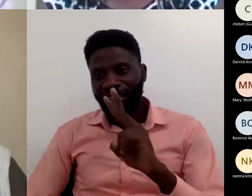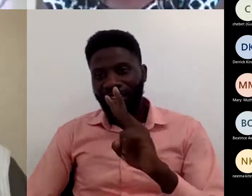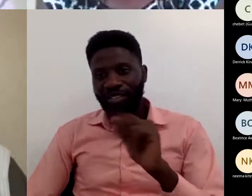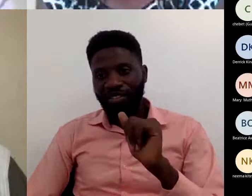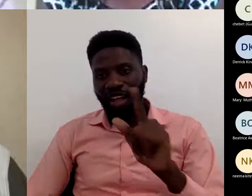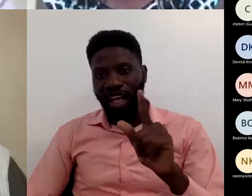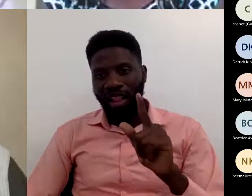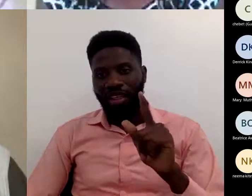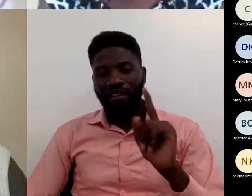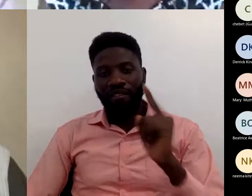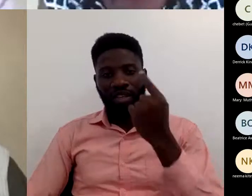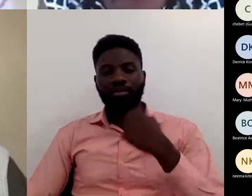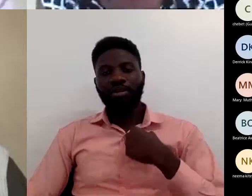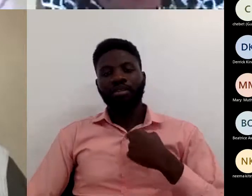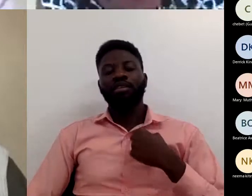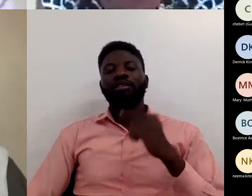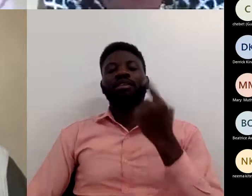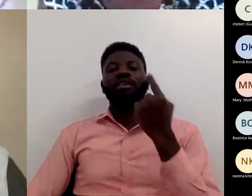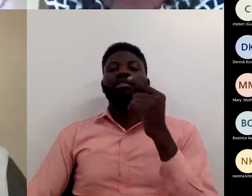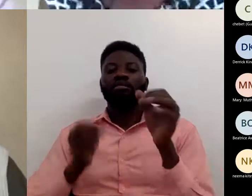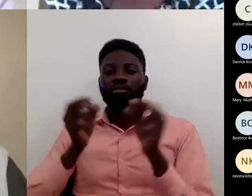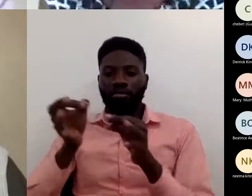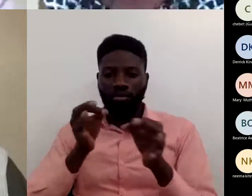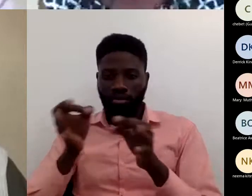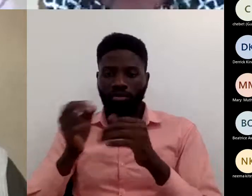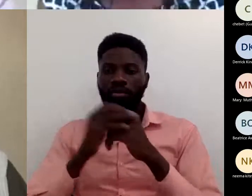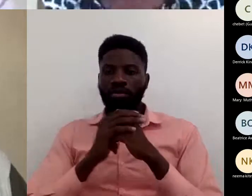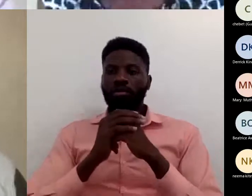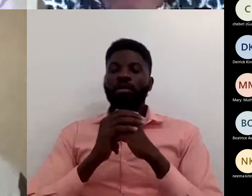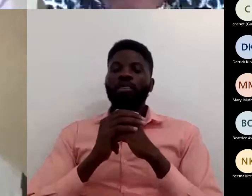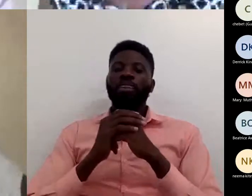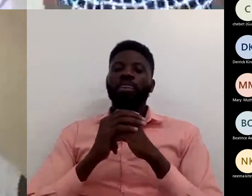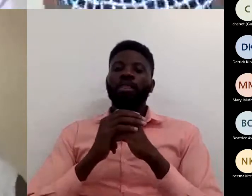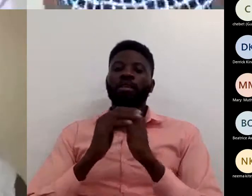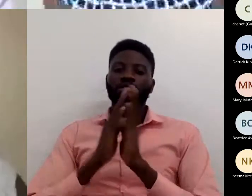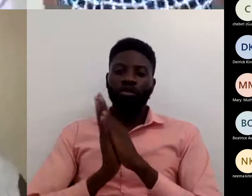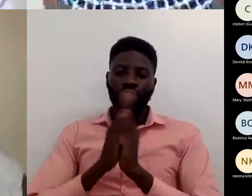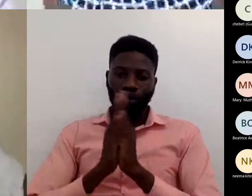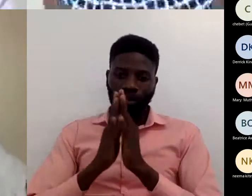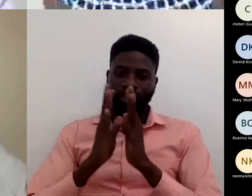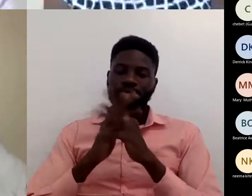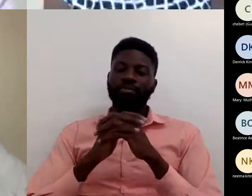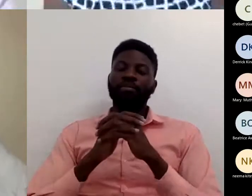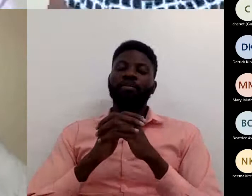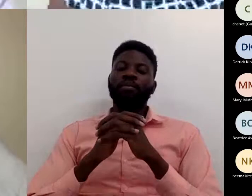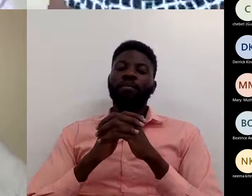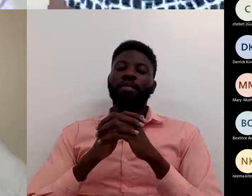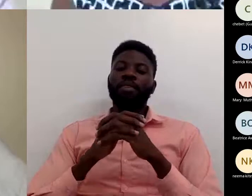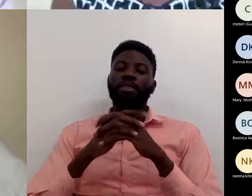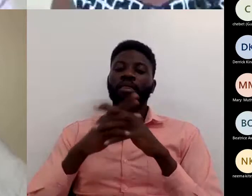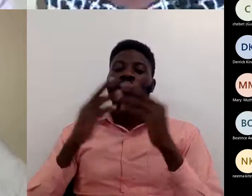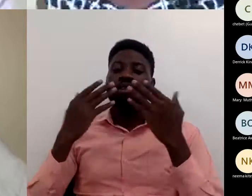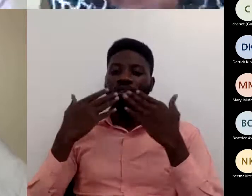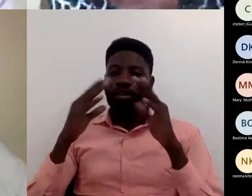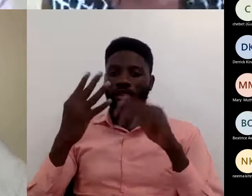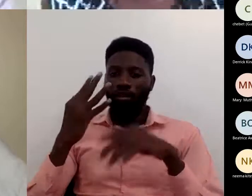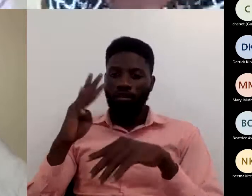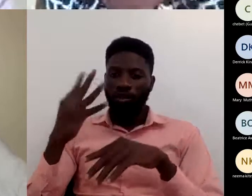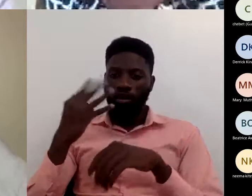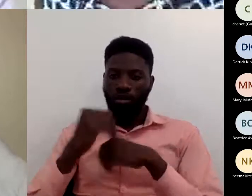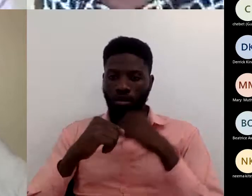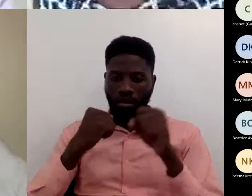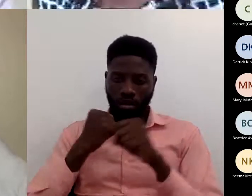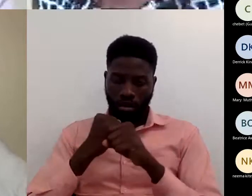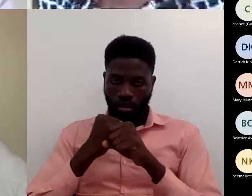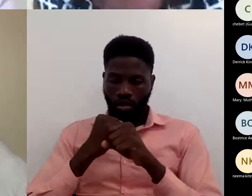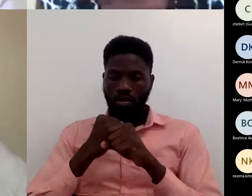let me start first by telling a story. After I finished my 4th year in uni,